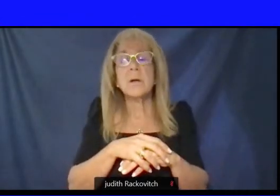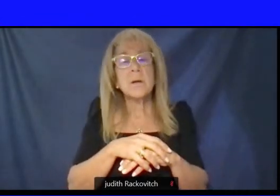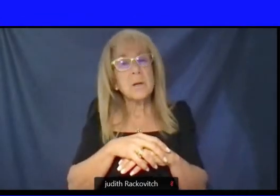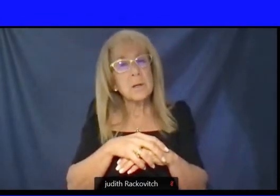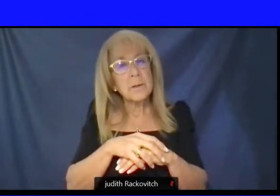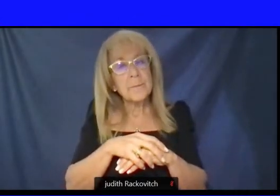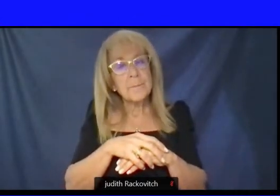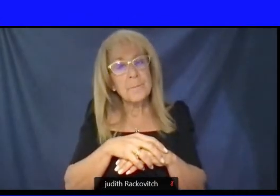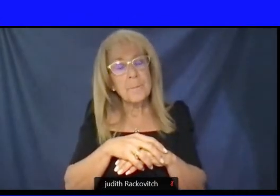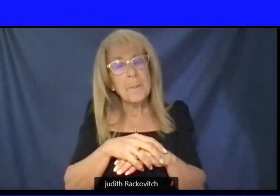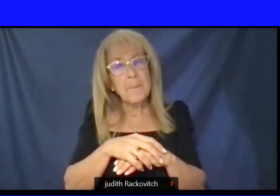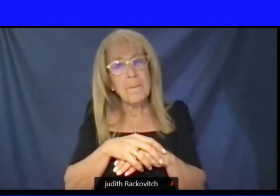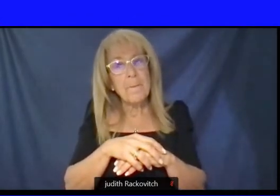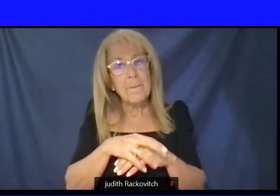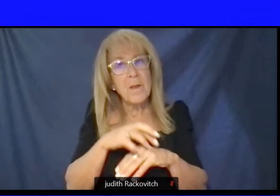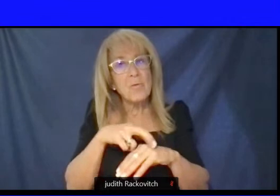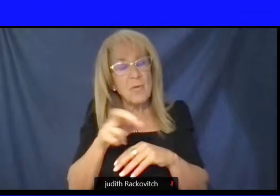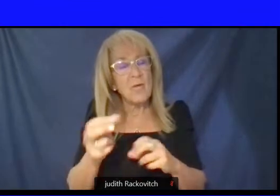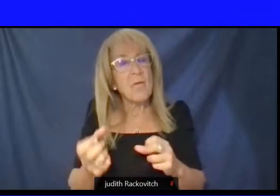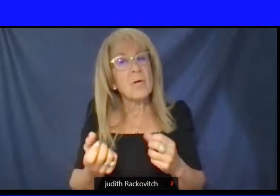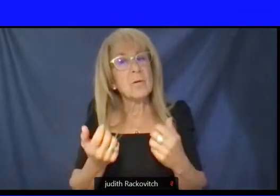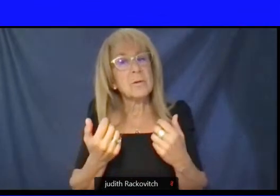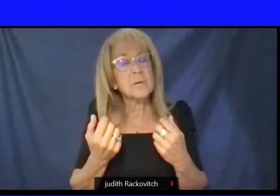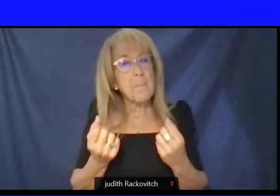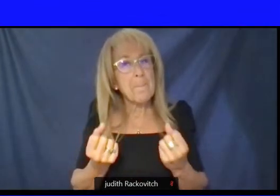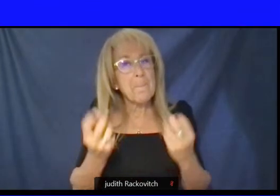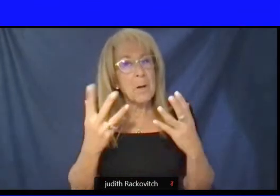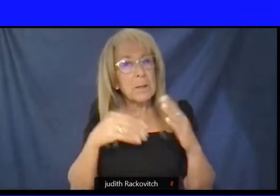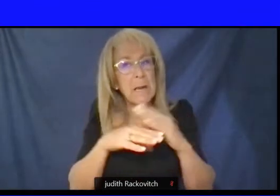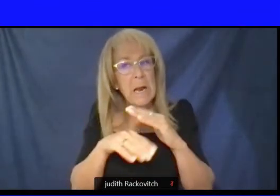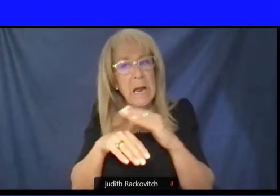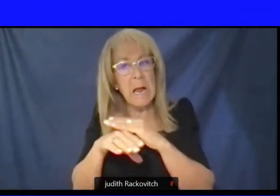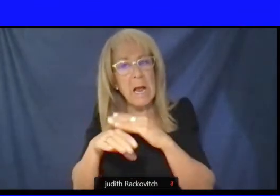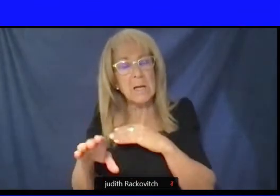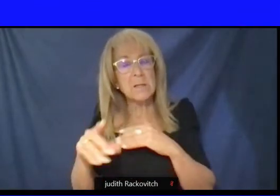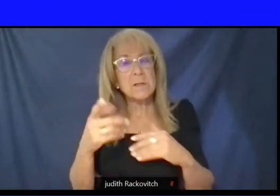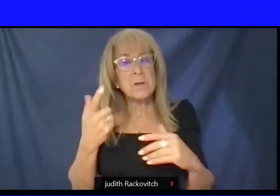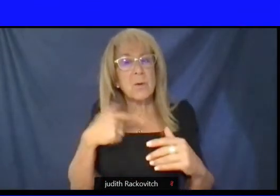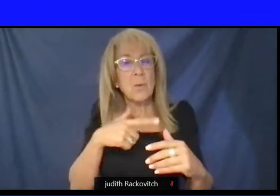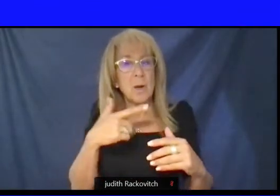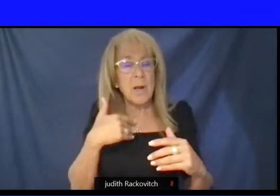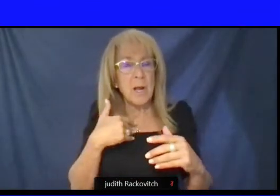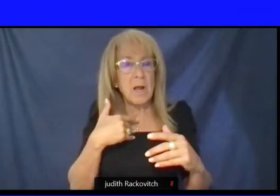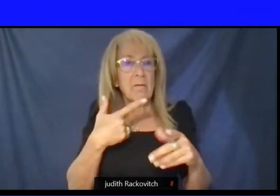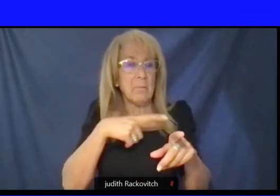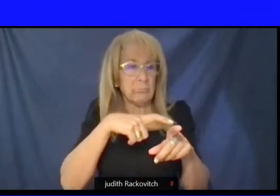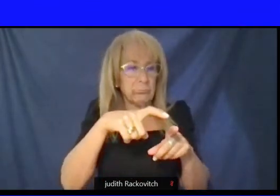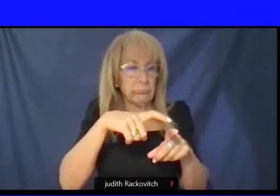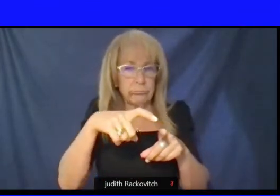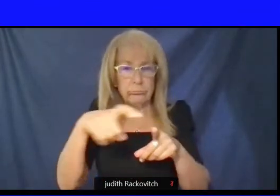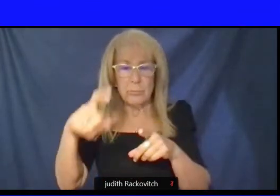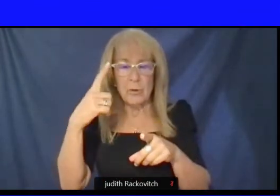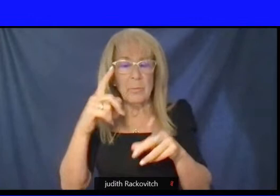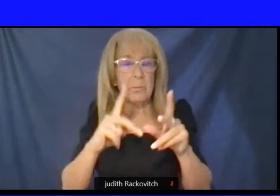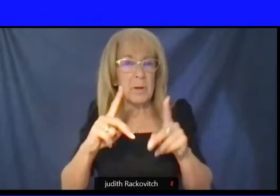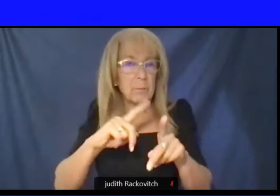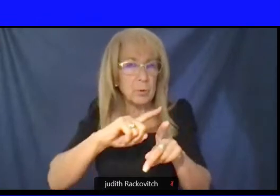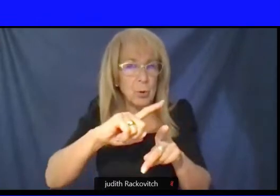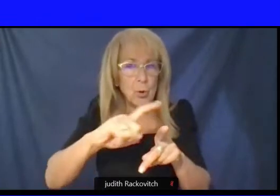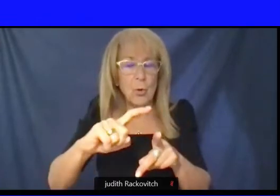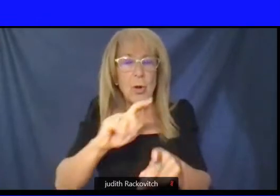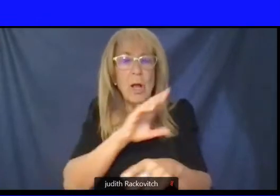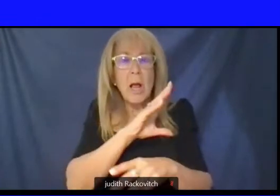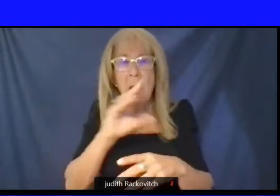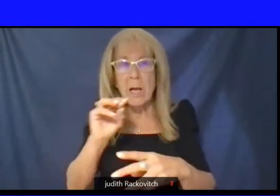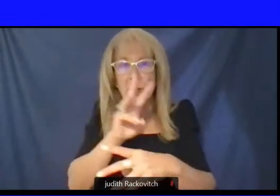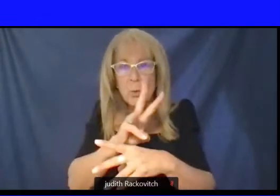I believe I'll have to get back to you on that. Okay. Do we have any programs where young people can directly go for mental